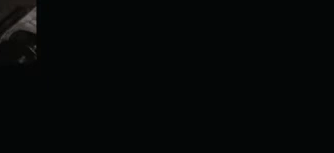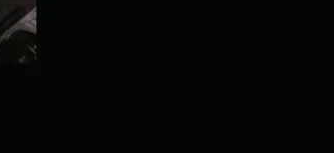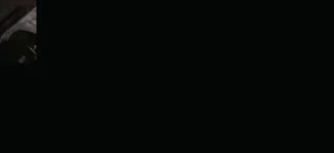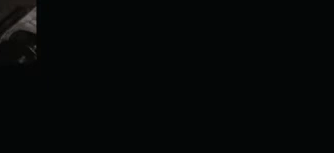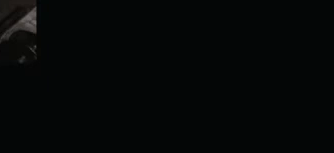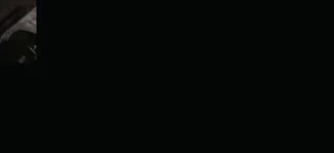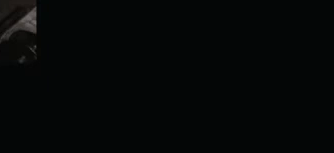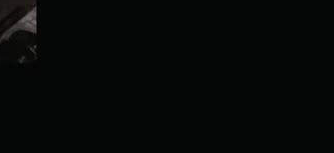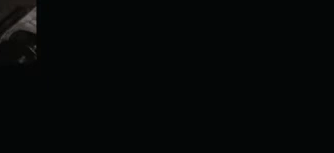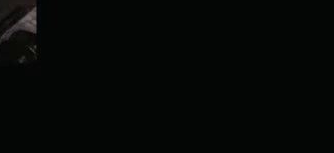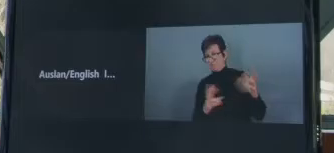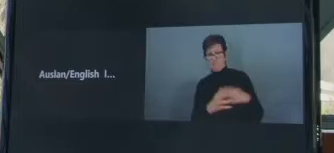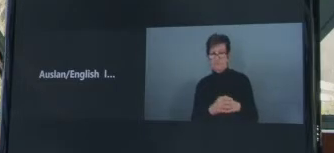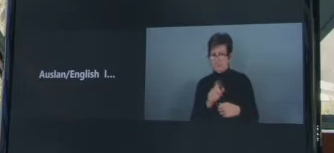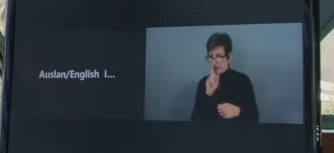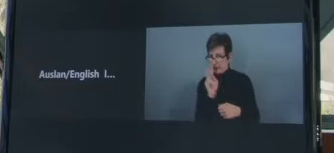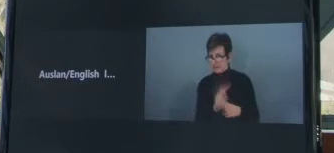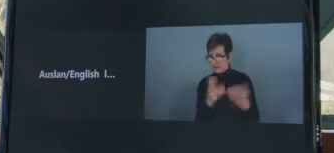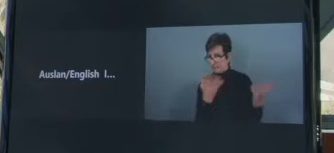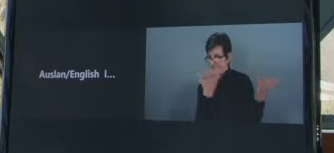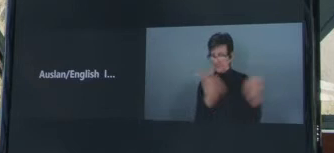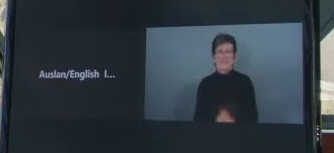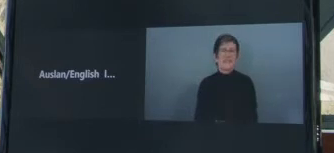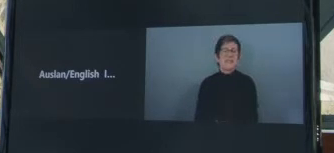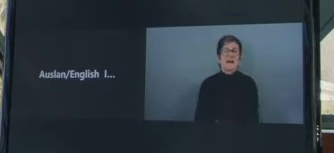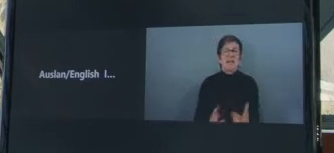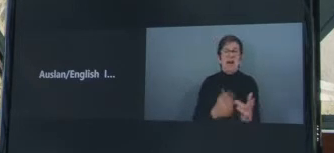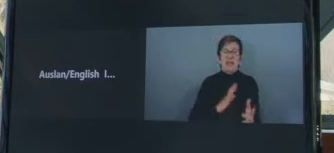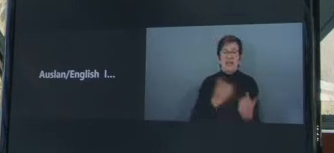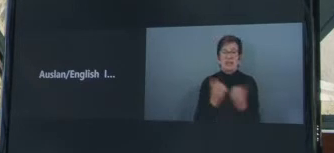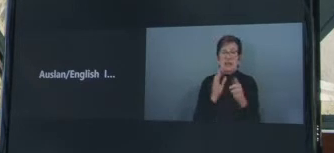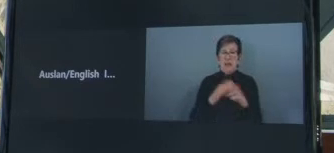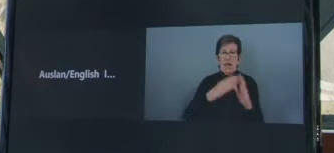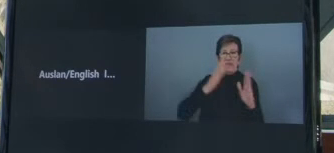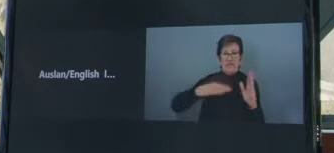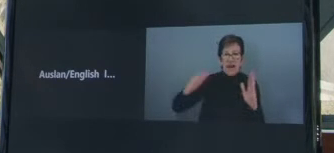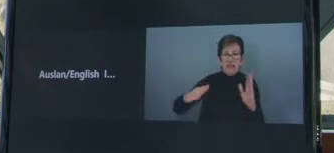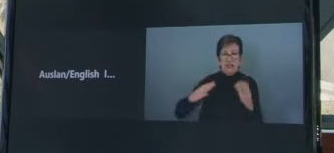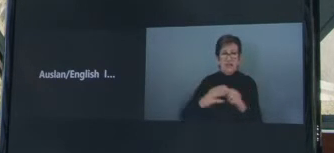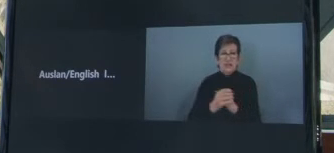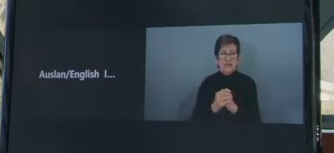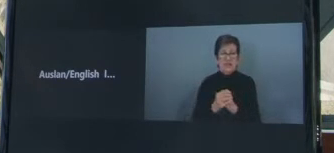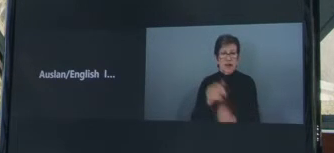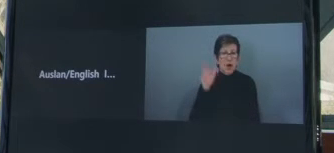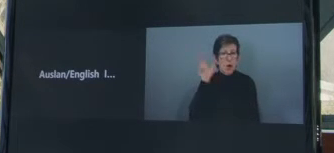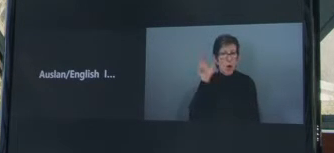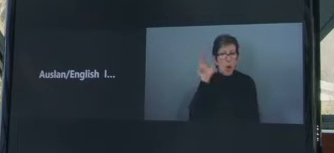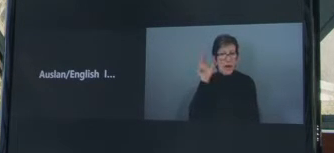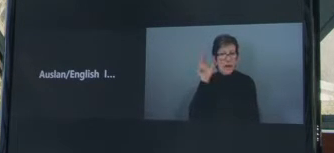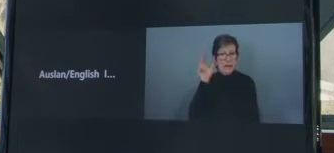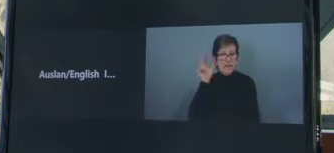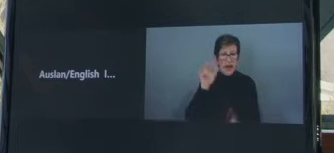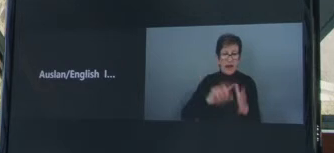One of the most interesting things about being in mushroom factories is the stark difference in noise and air